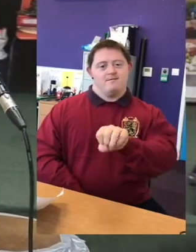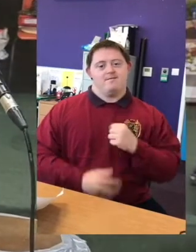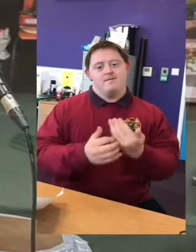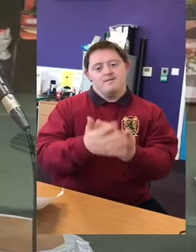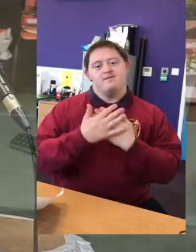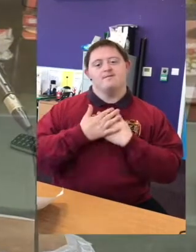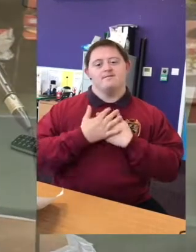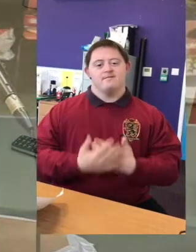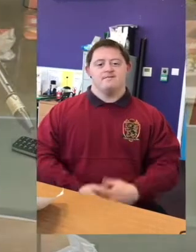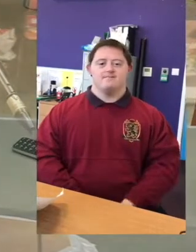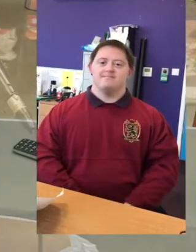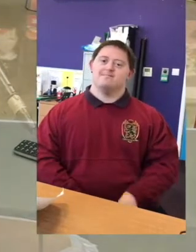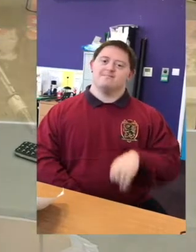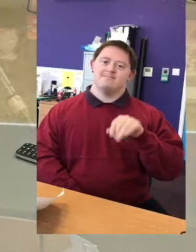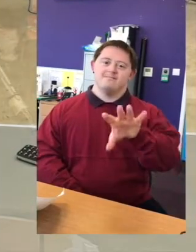breath, take a